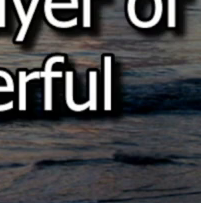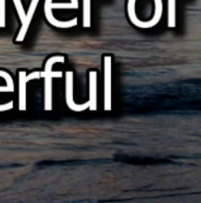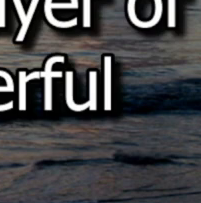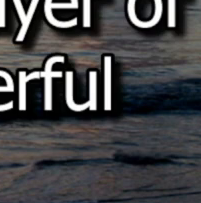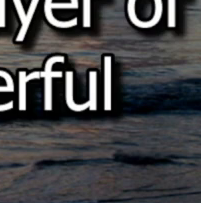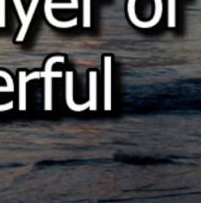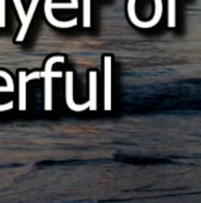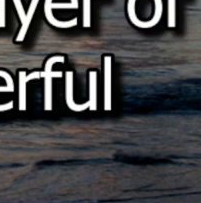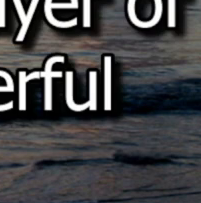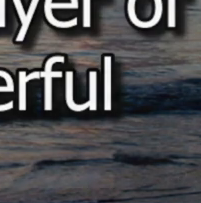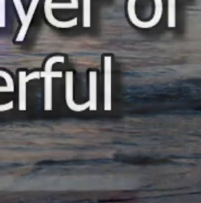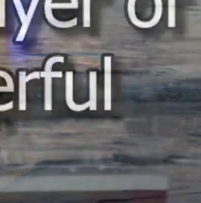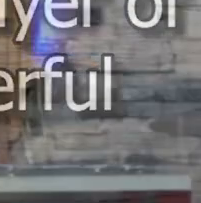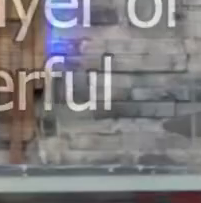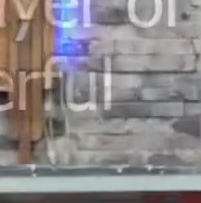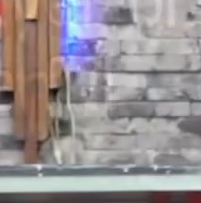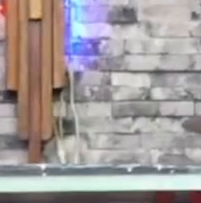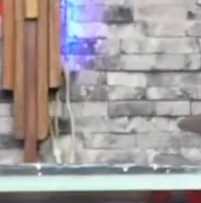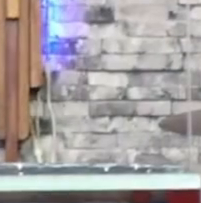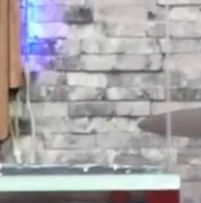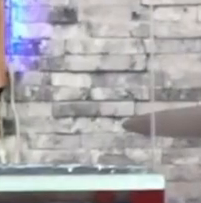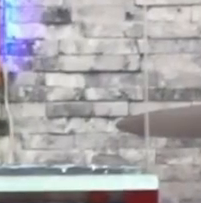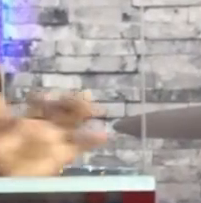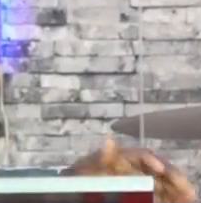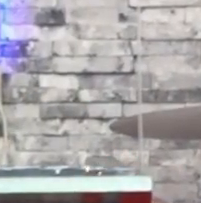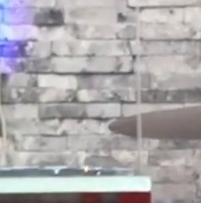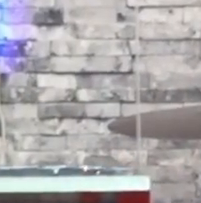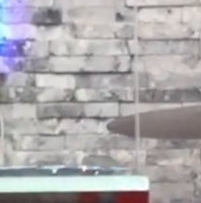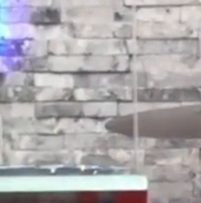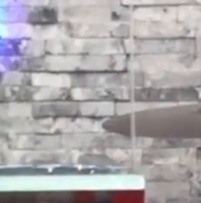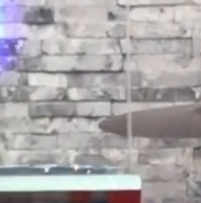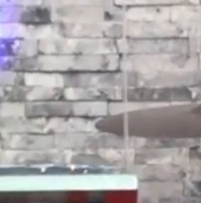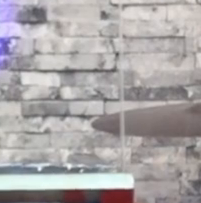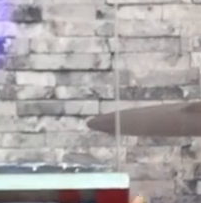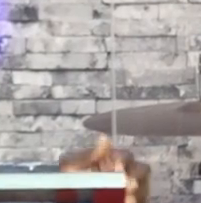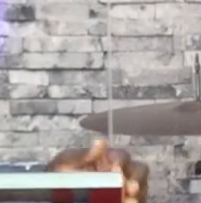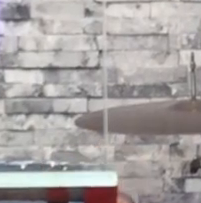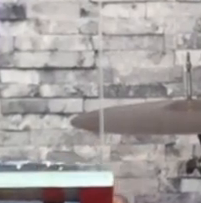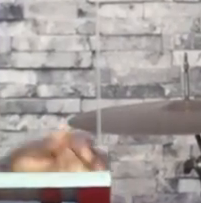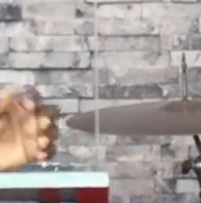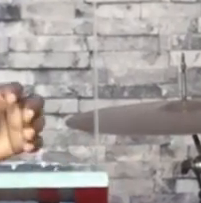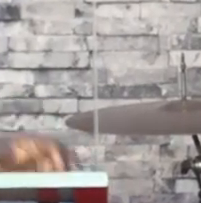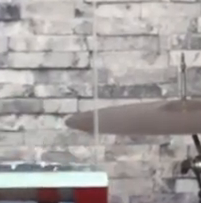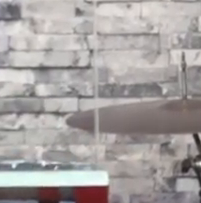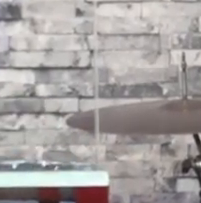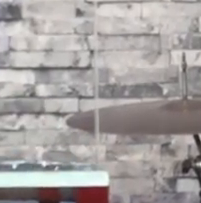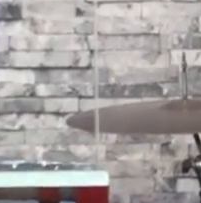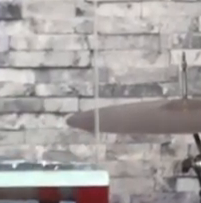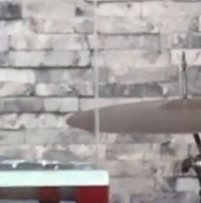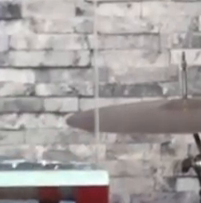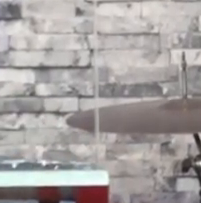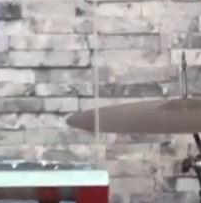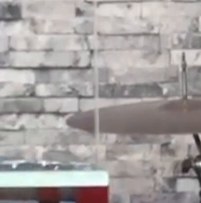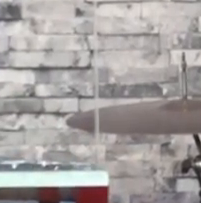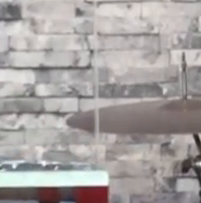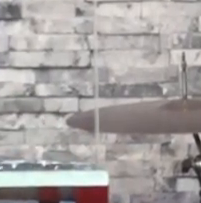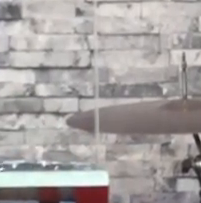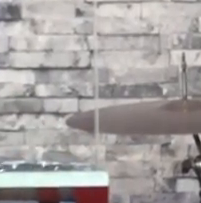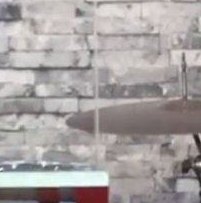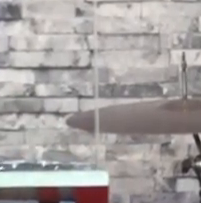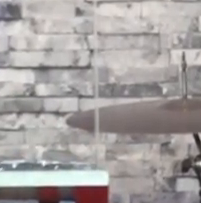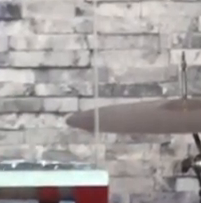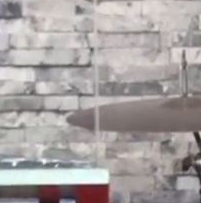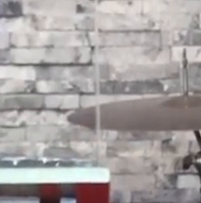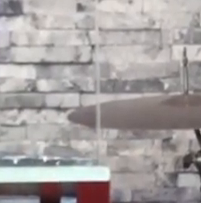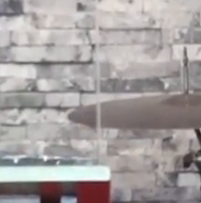spiritual disciplines, utangulizi wa nidhamu za kiroho, one of our speaker mentioned very important issues. Mnenaji mmoja